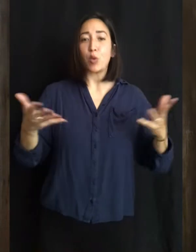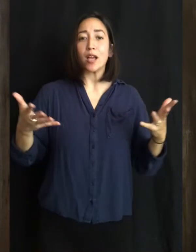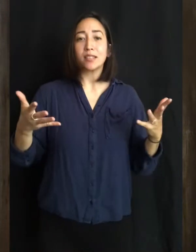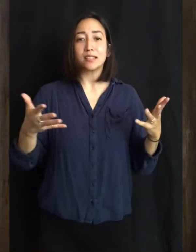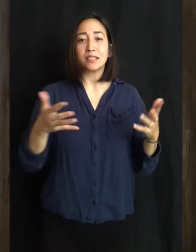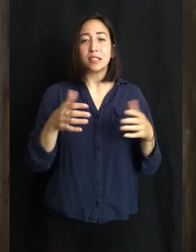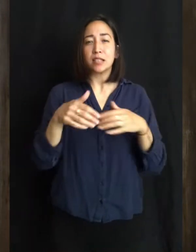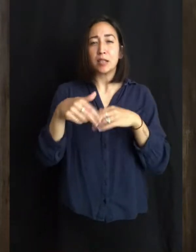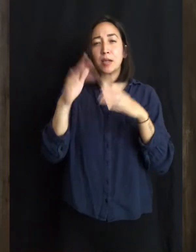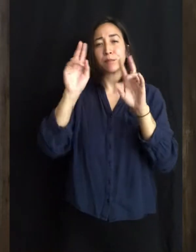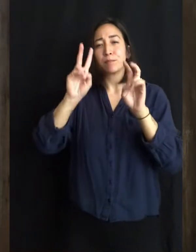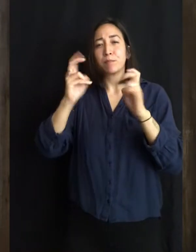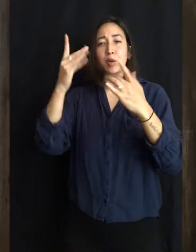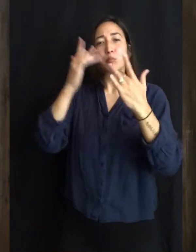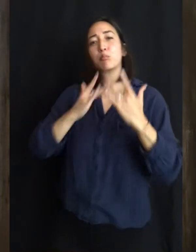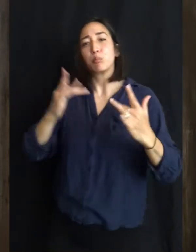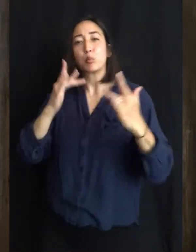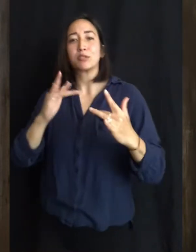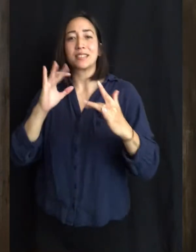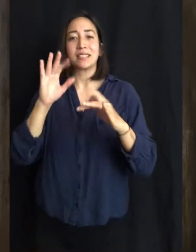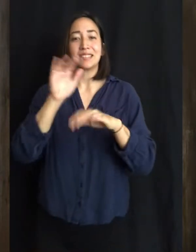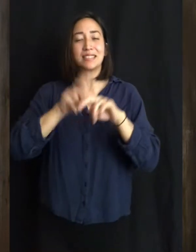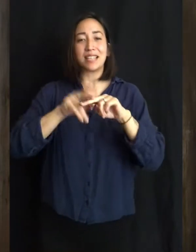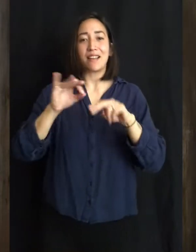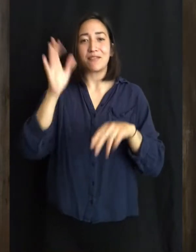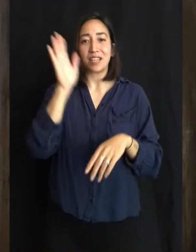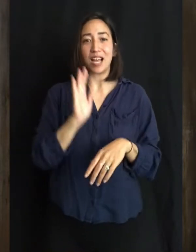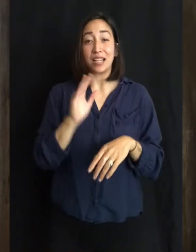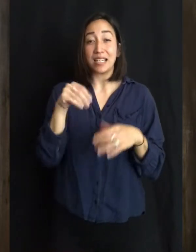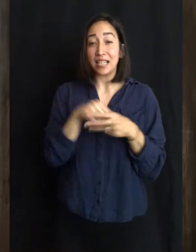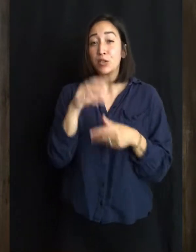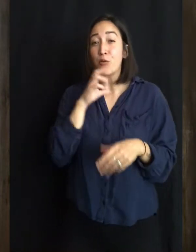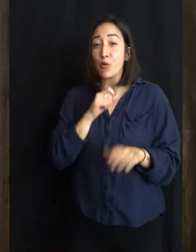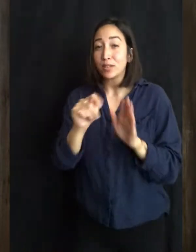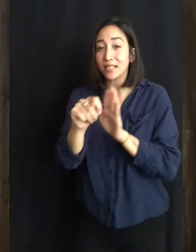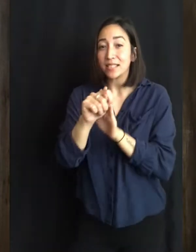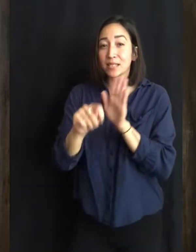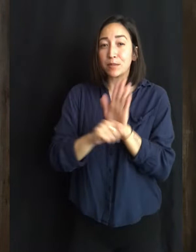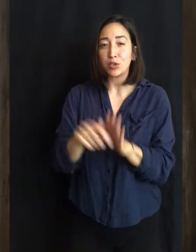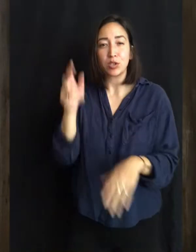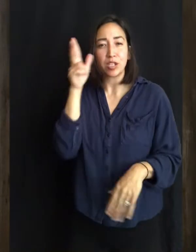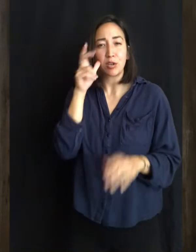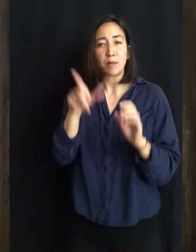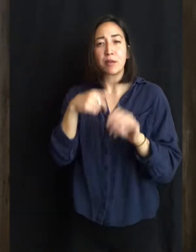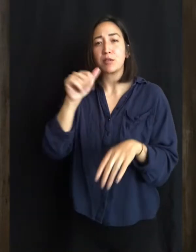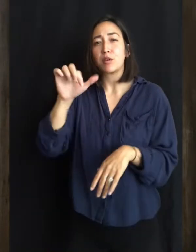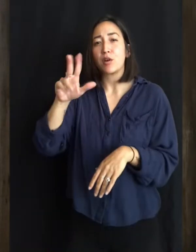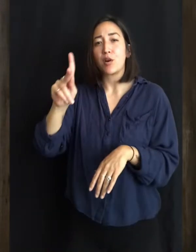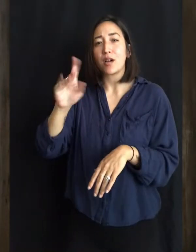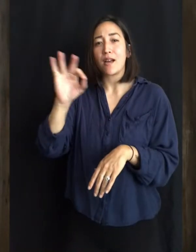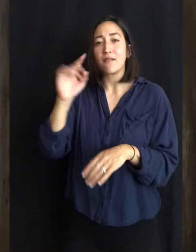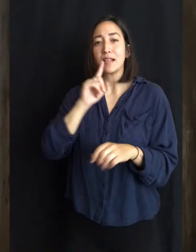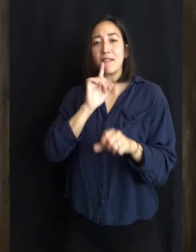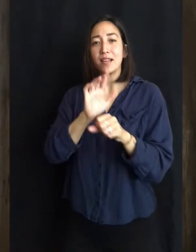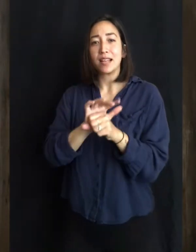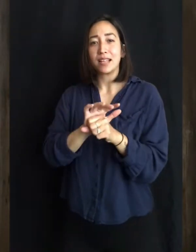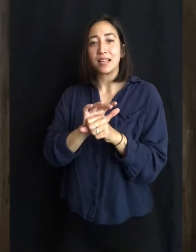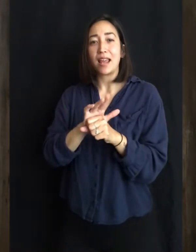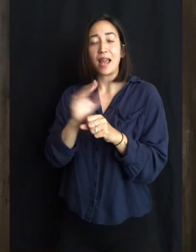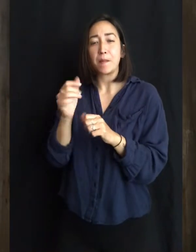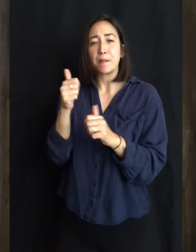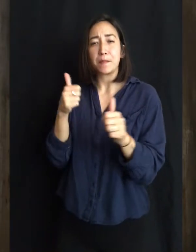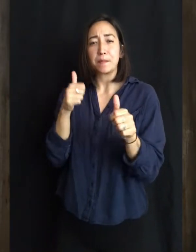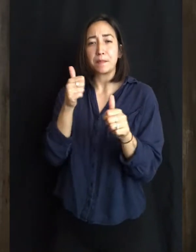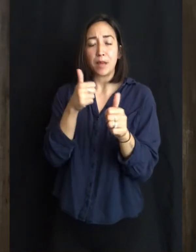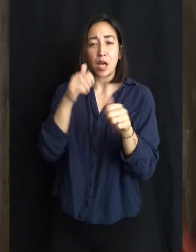In the tabernacle and the wilderness and the temple, the Old Testament, you hear about the Ark of the Covenant, and on top of it there